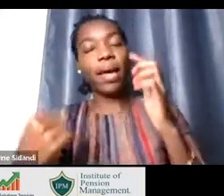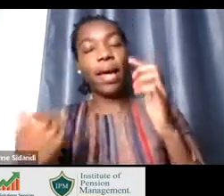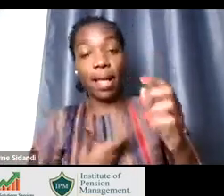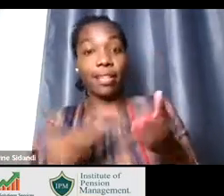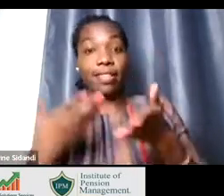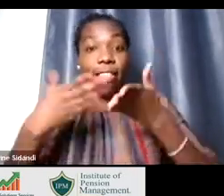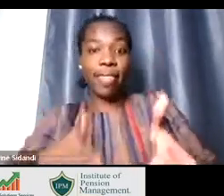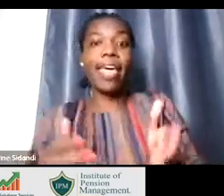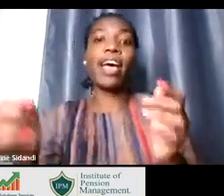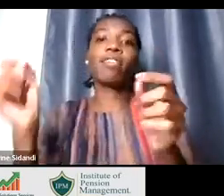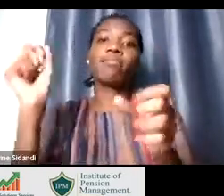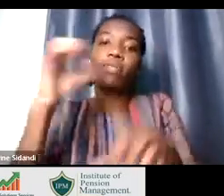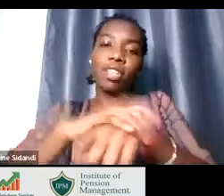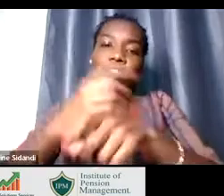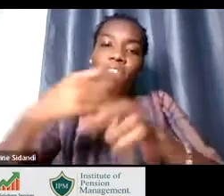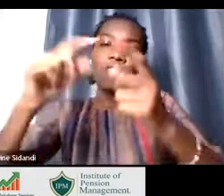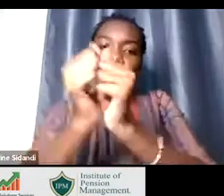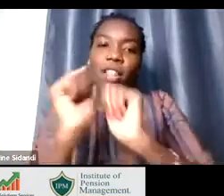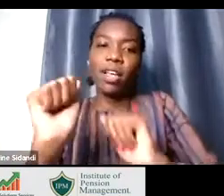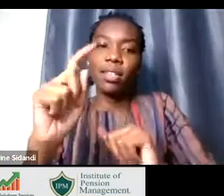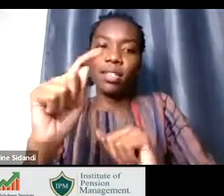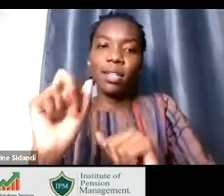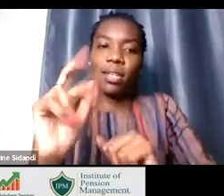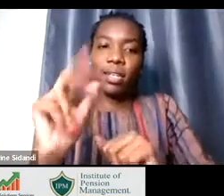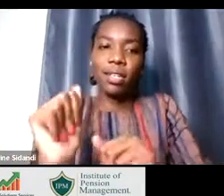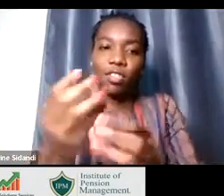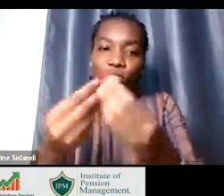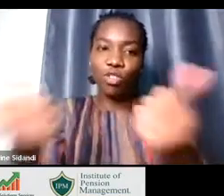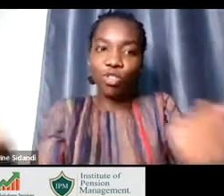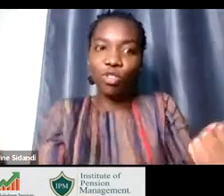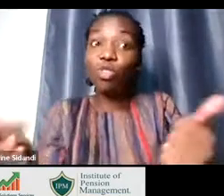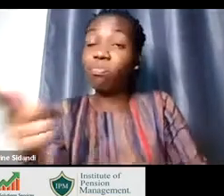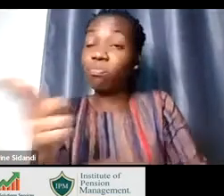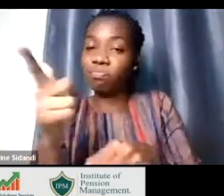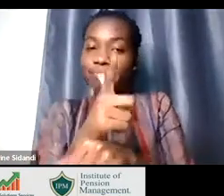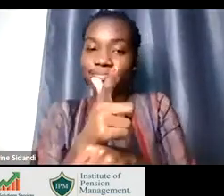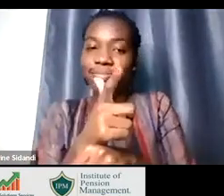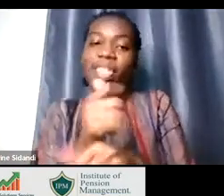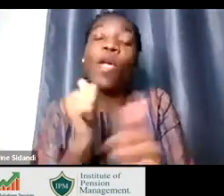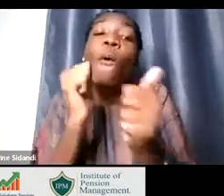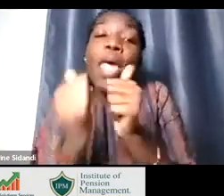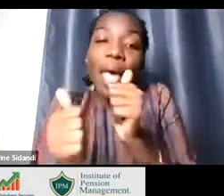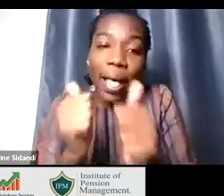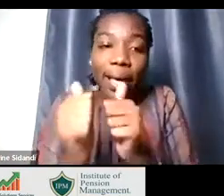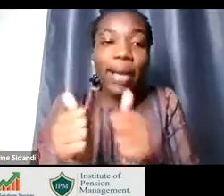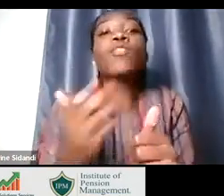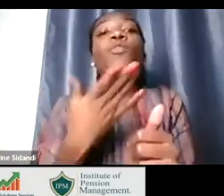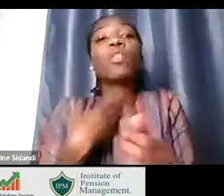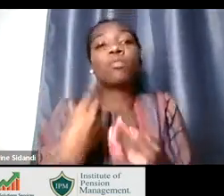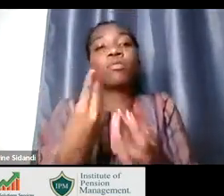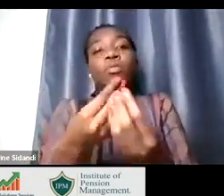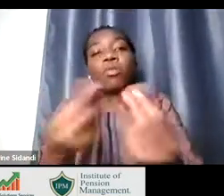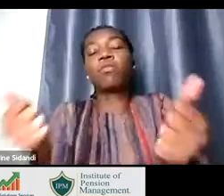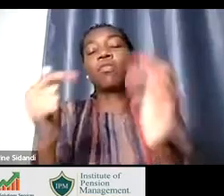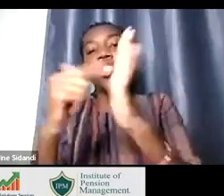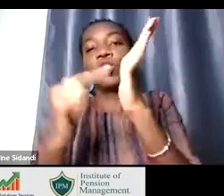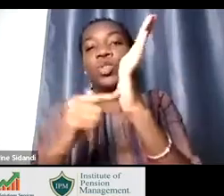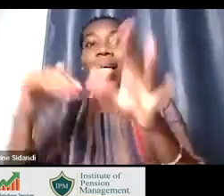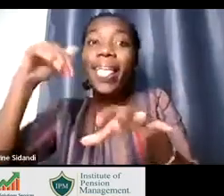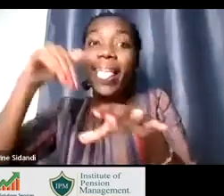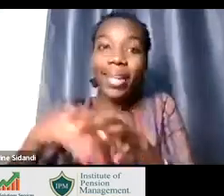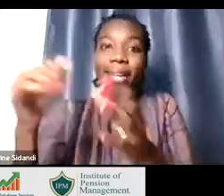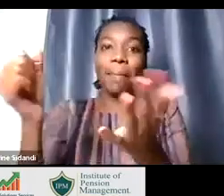Atara Solutions. Get It Right with Atara Solutions is a webinar series that seeks to demystify issues in employment